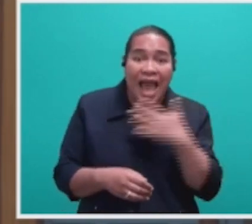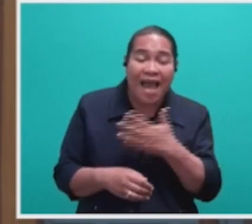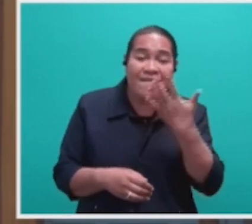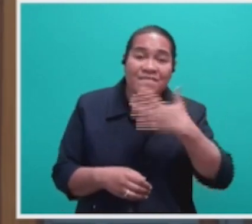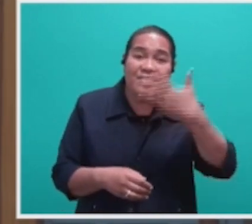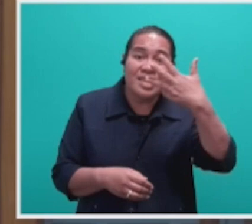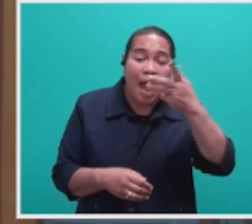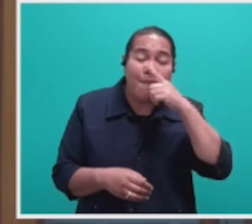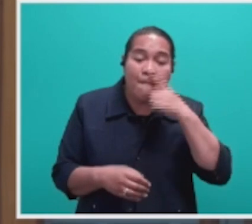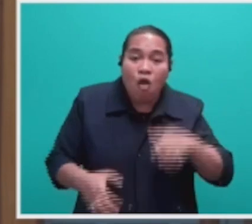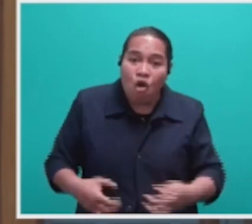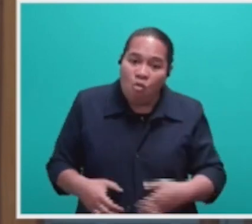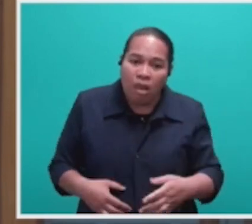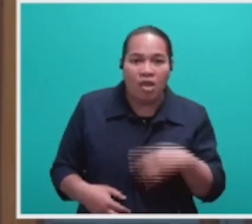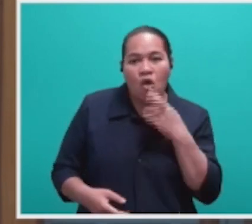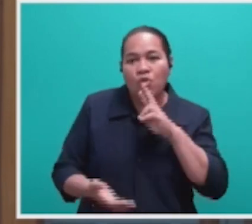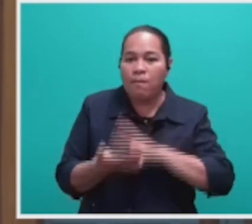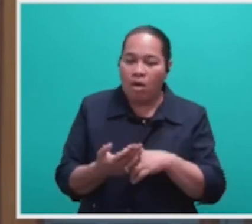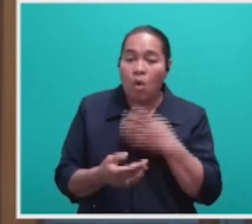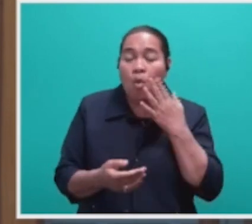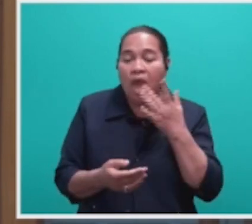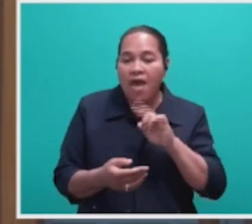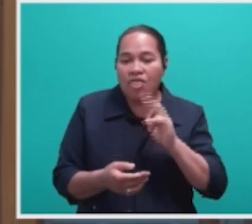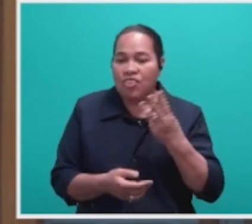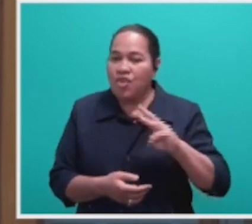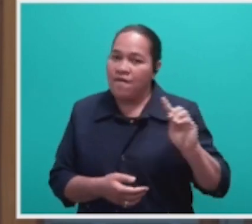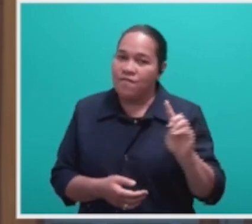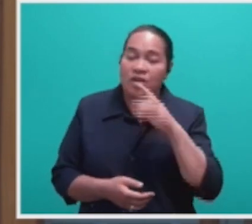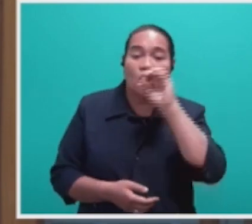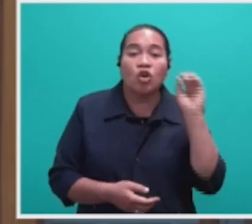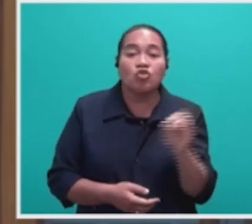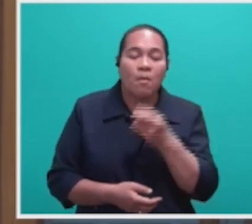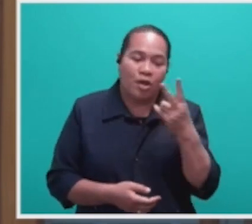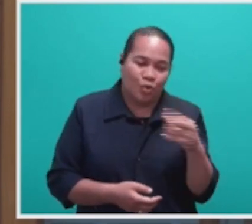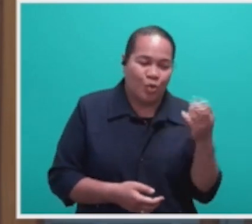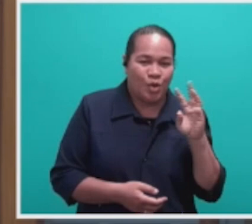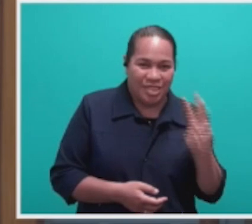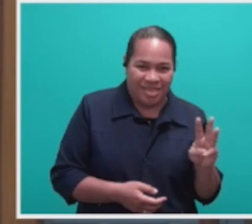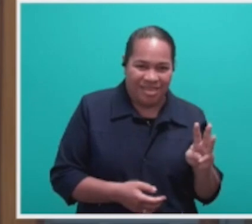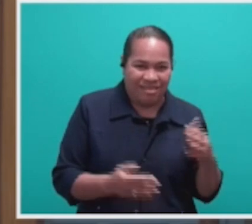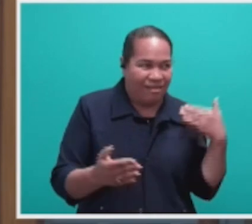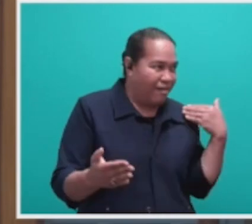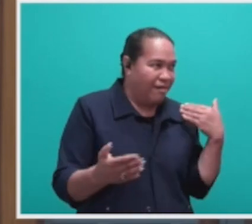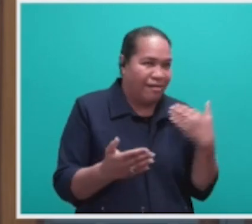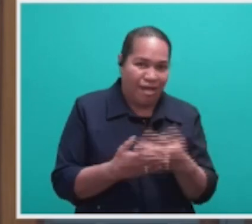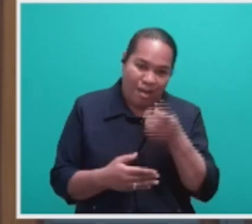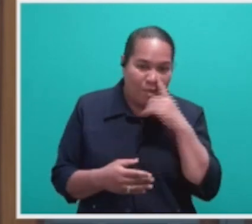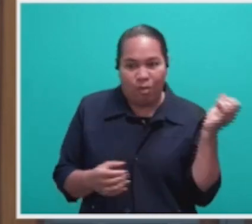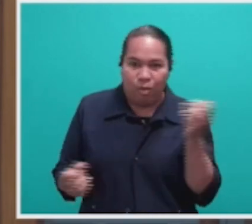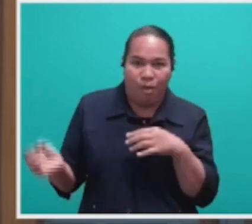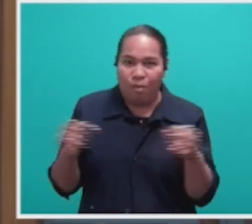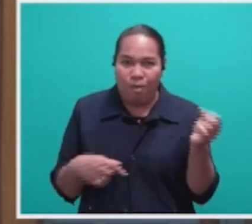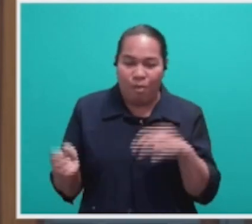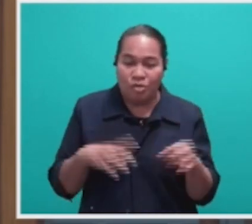1,859 complaints as of 31st October 2023. It is understood that the people